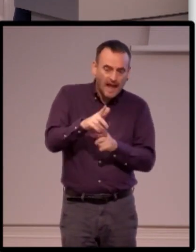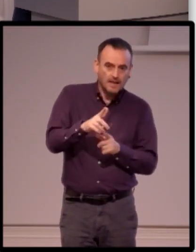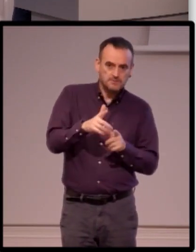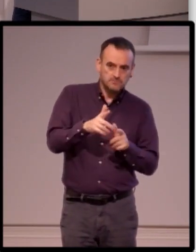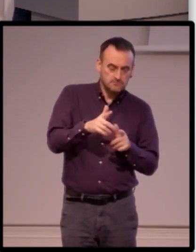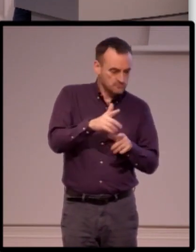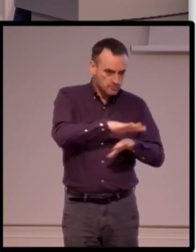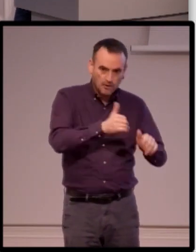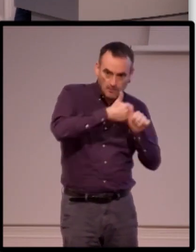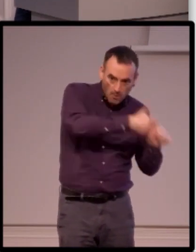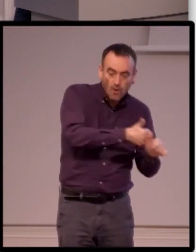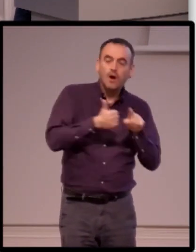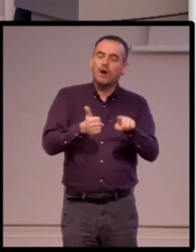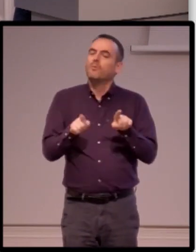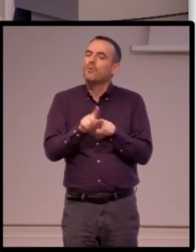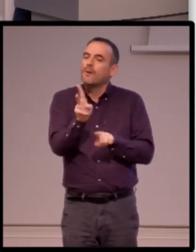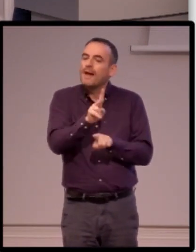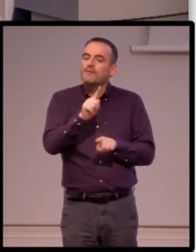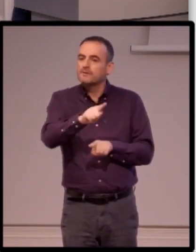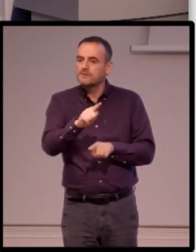really demanding, fraught time.